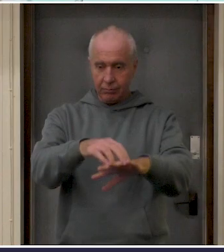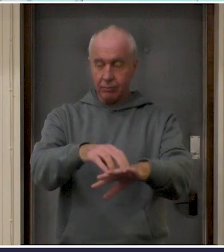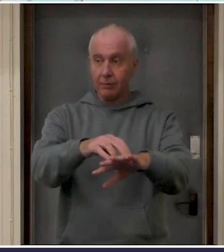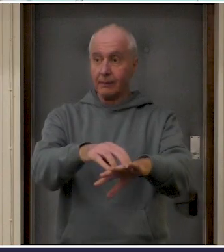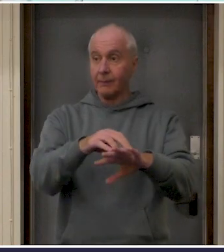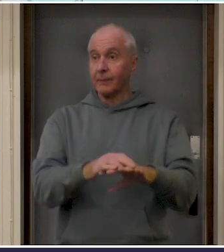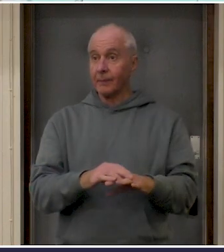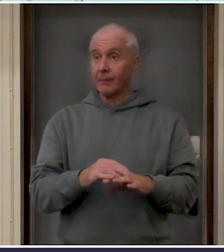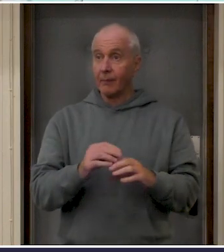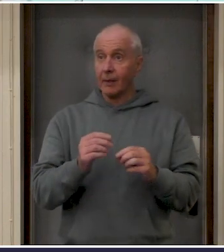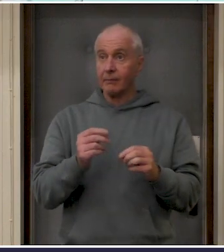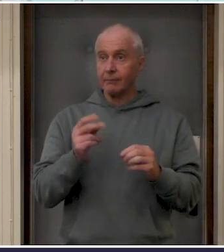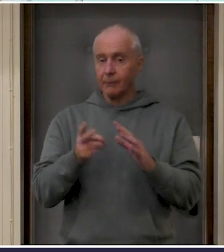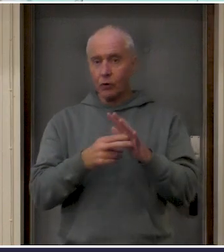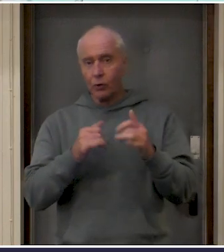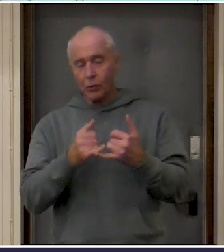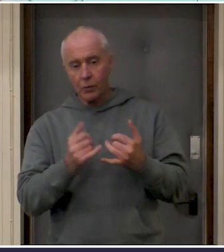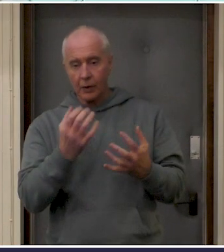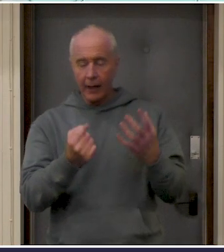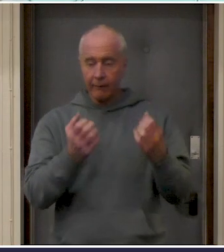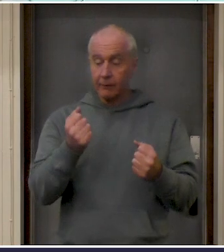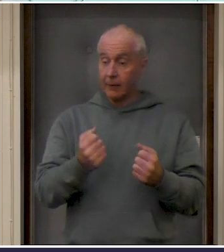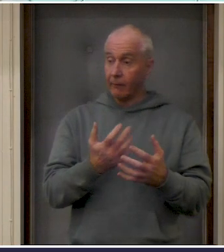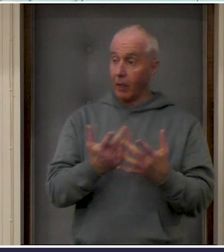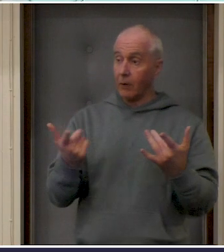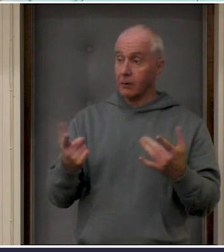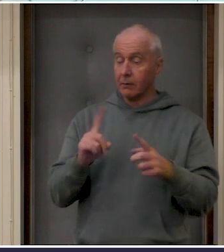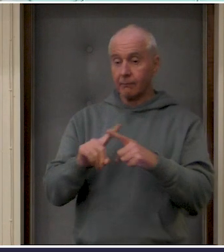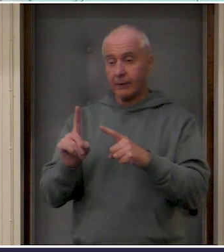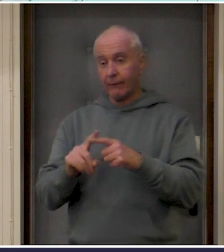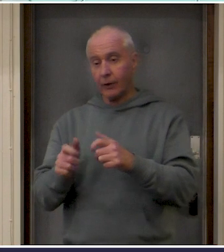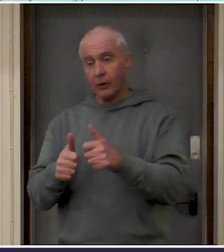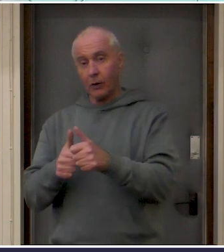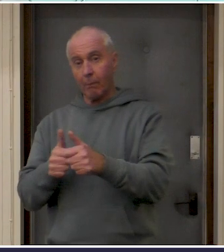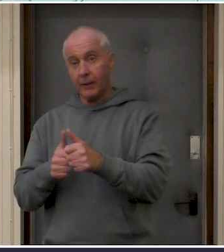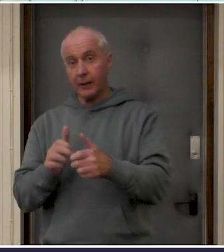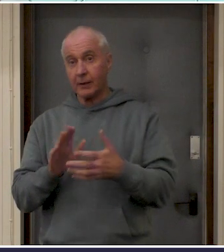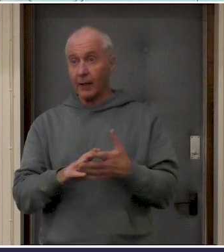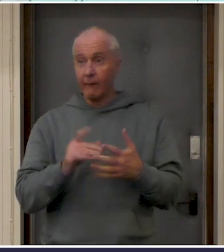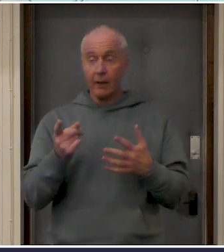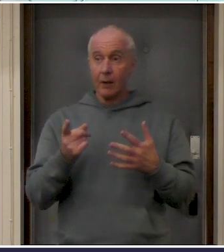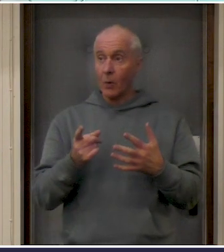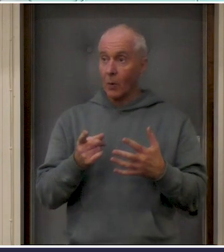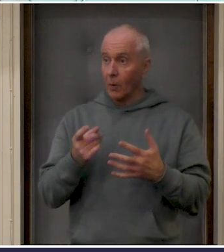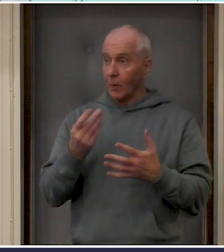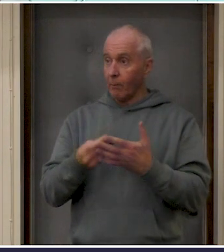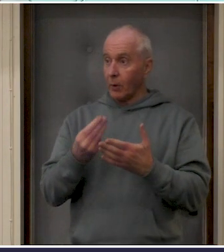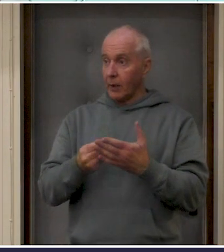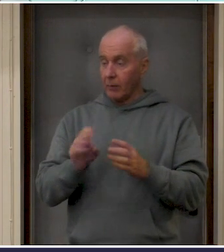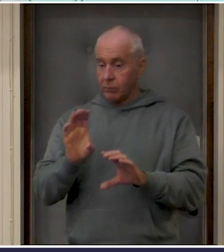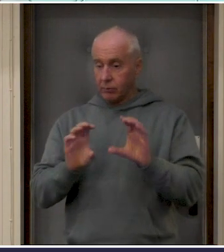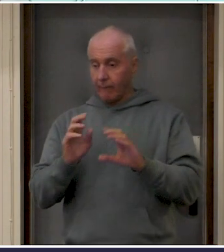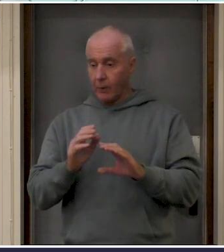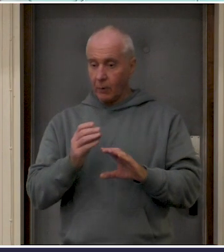back around, and they're in the news quite a lot. There's a number of companies, some of which have raised huge amounts of money for floating